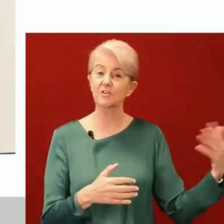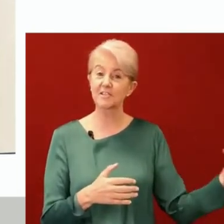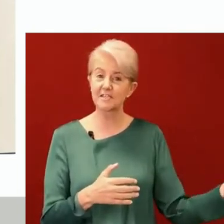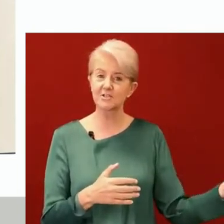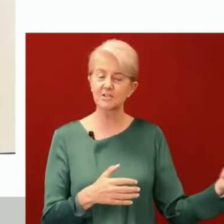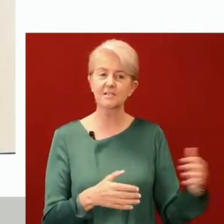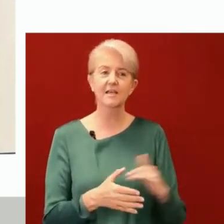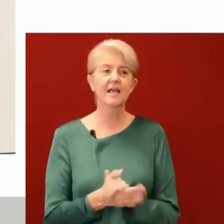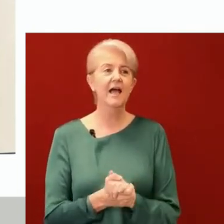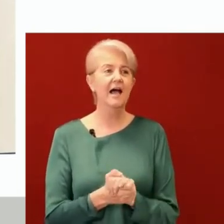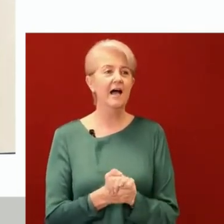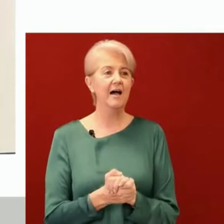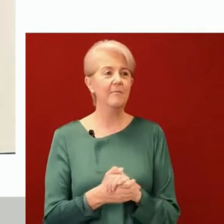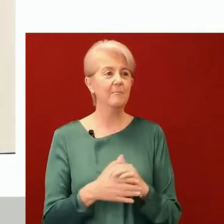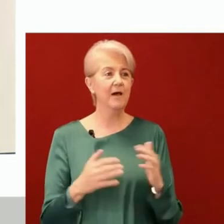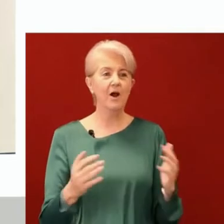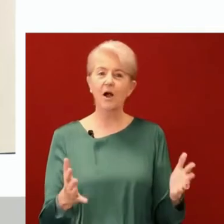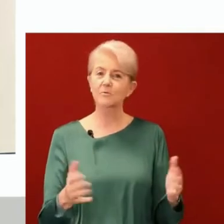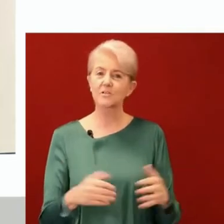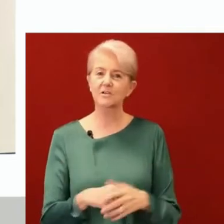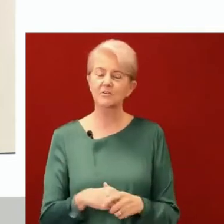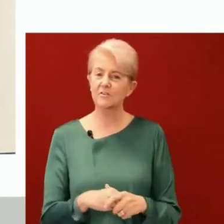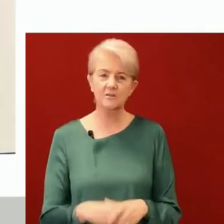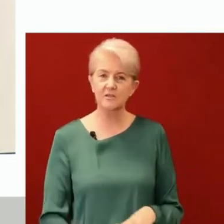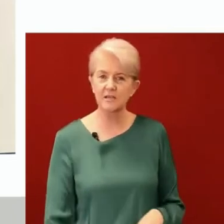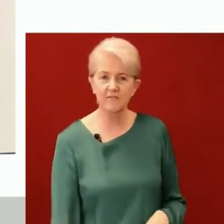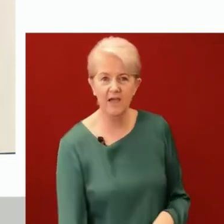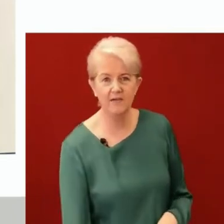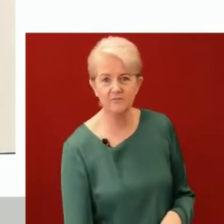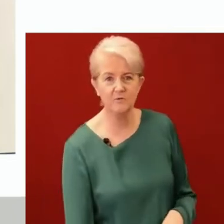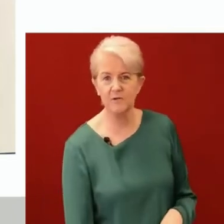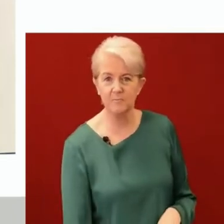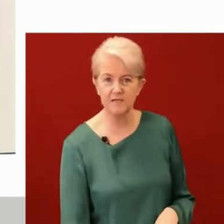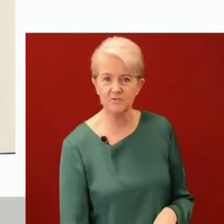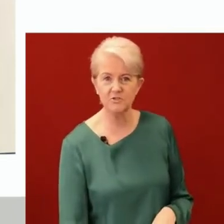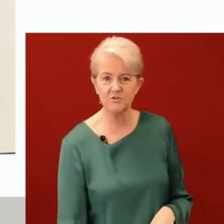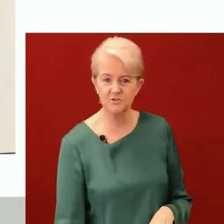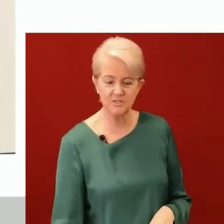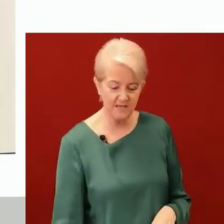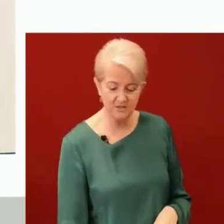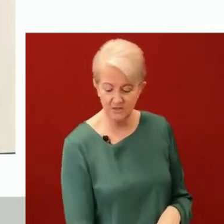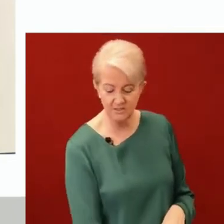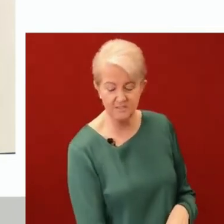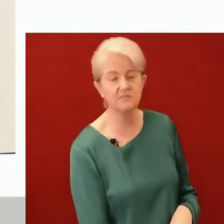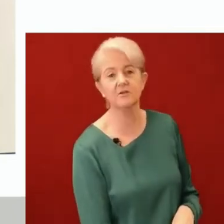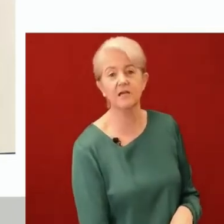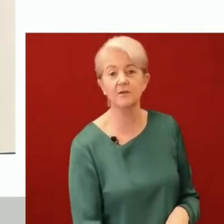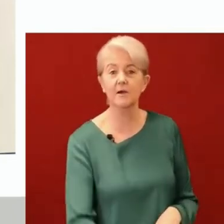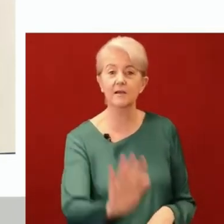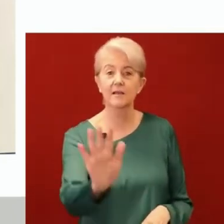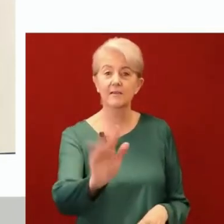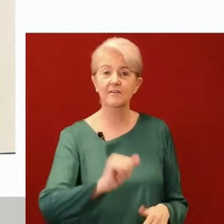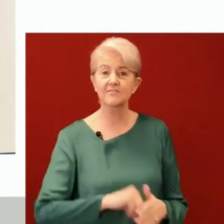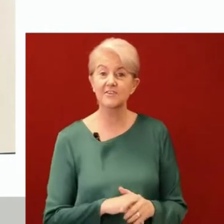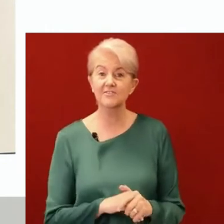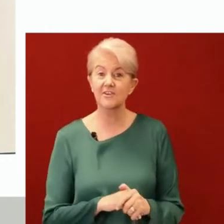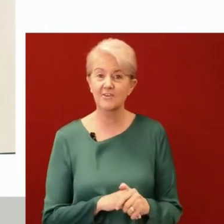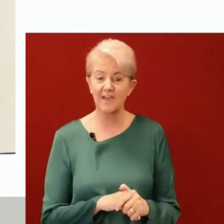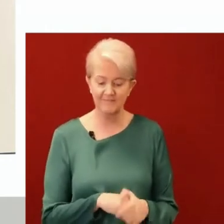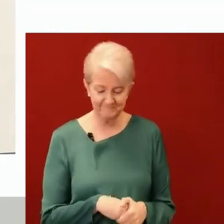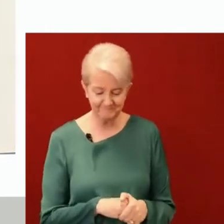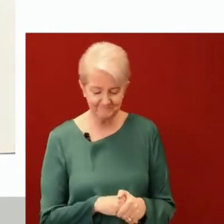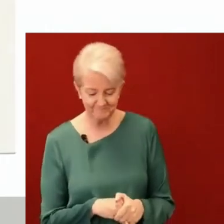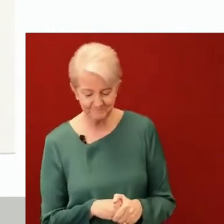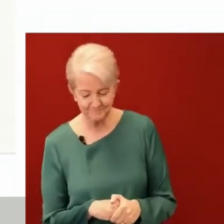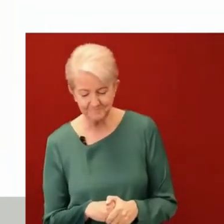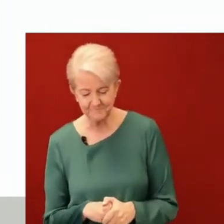affliction or an addiction. But I will tell you that you can never have too many pairs of shoes, and don't listen to anyone that says that you